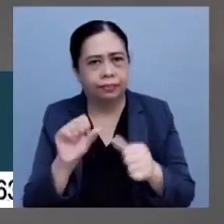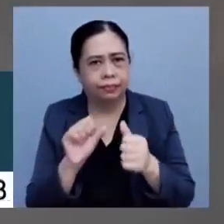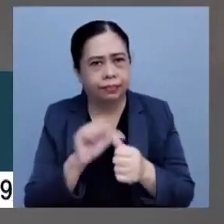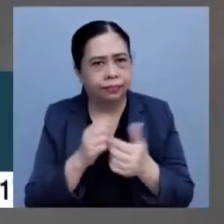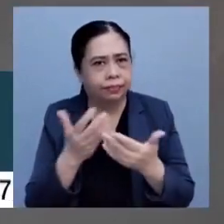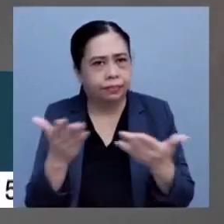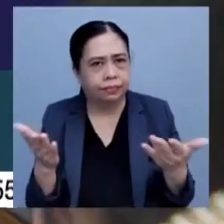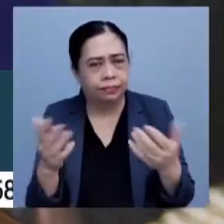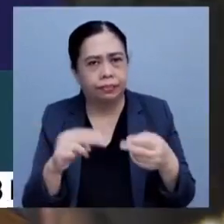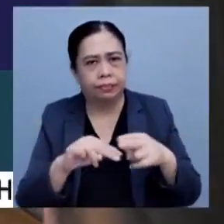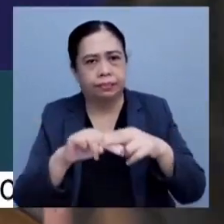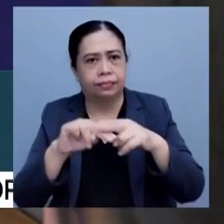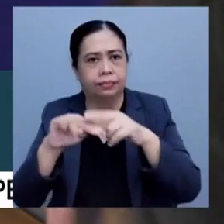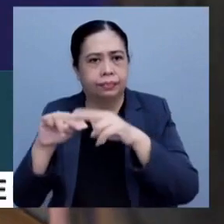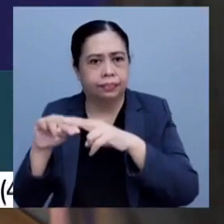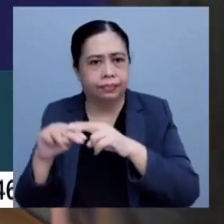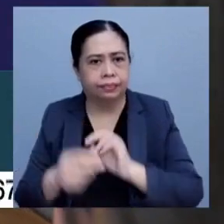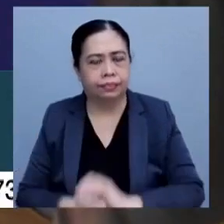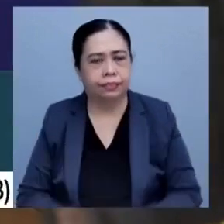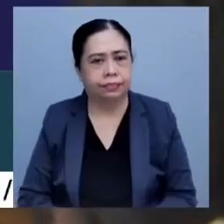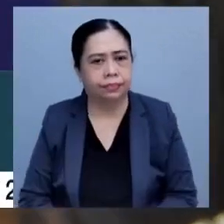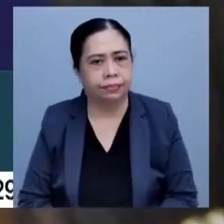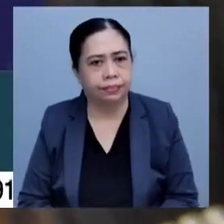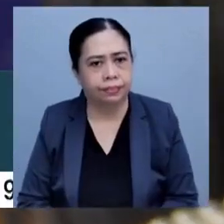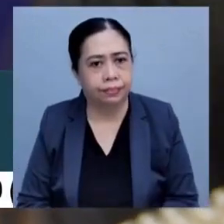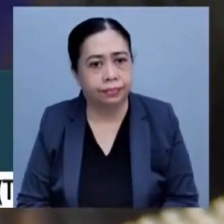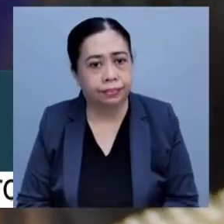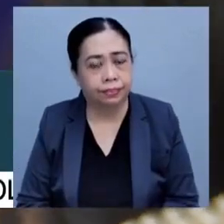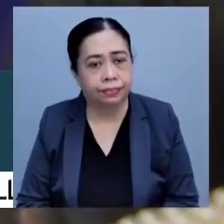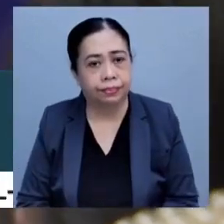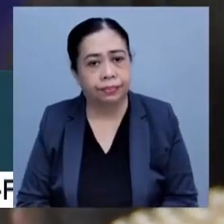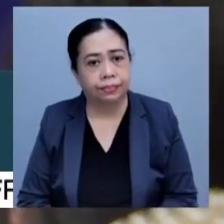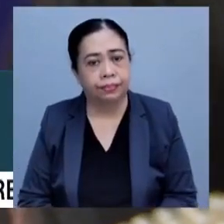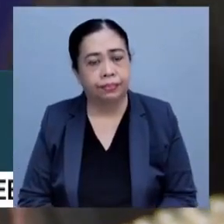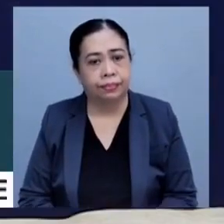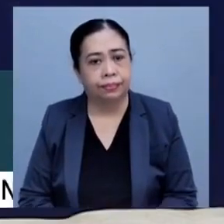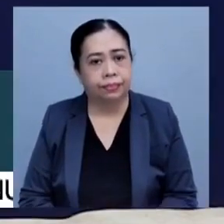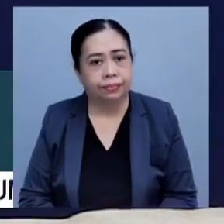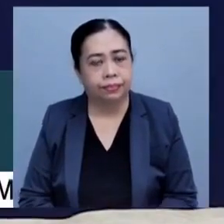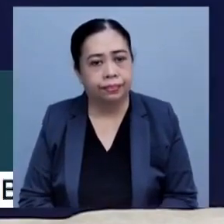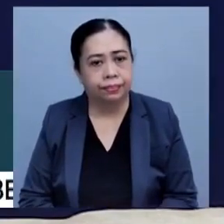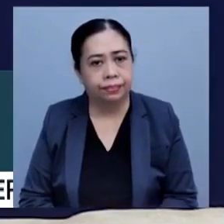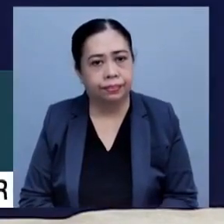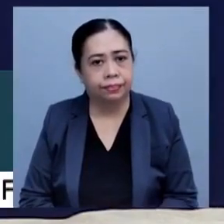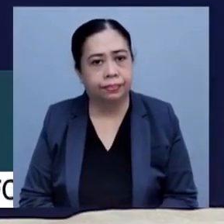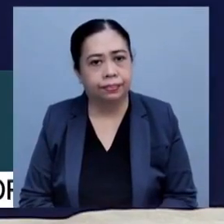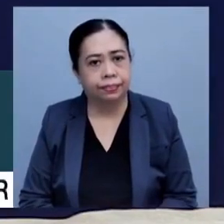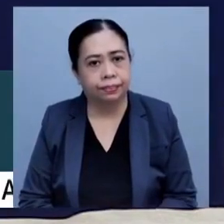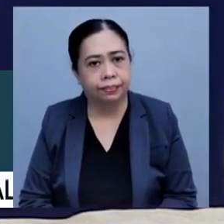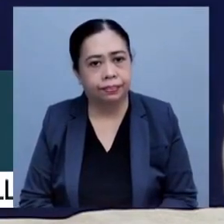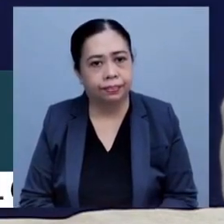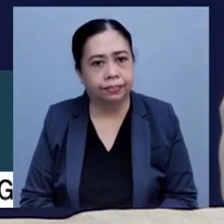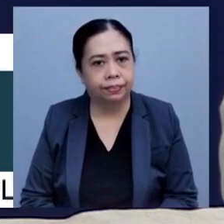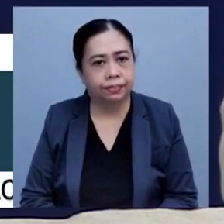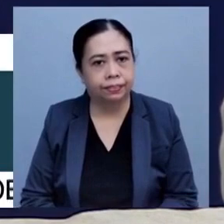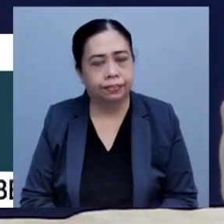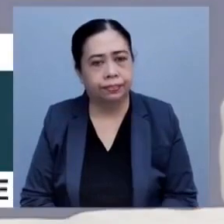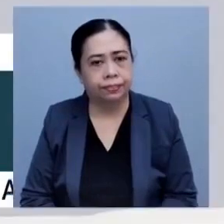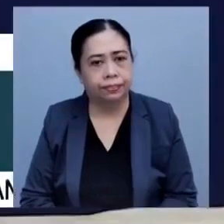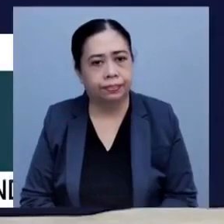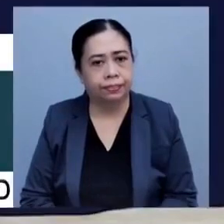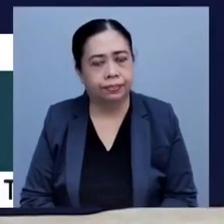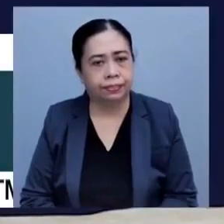gasoline prices, whether it's a lot of the input materials, whether it's agricultural materials. The support of the government, we badly